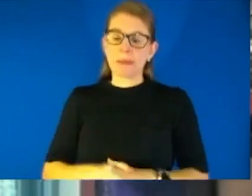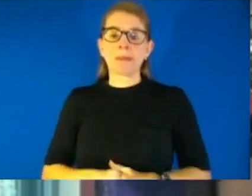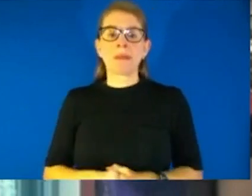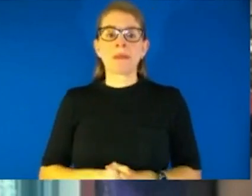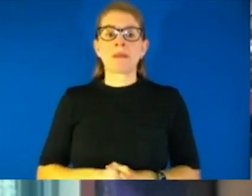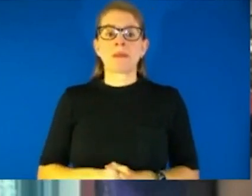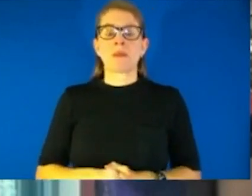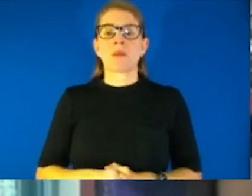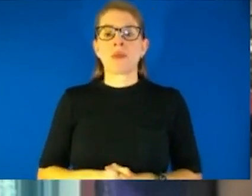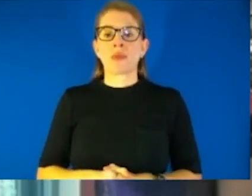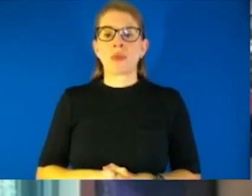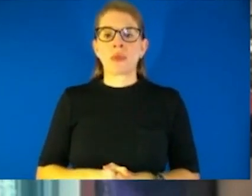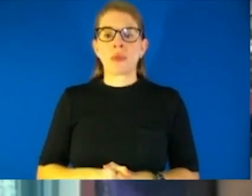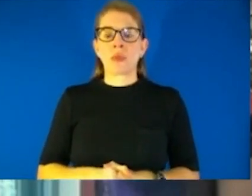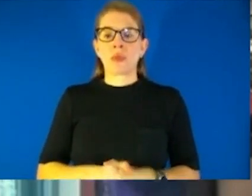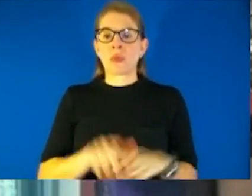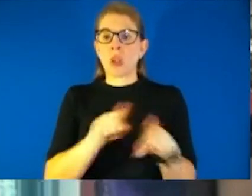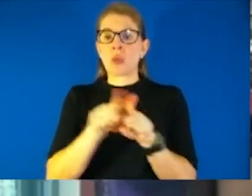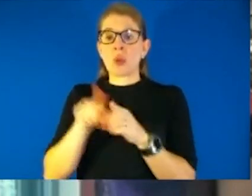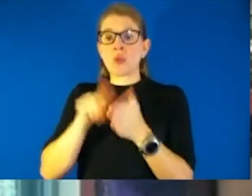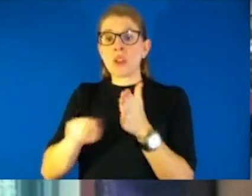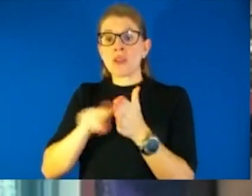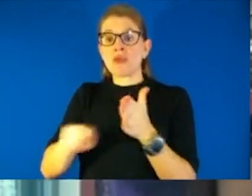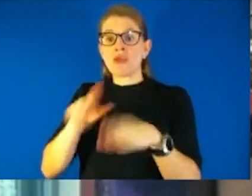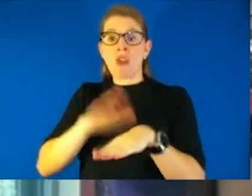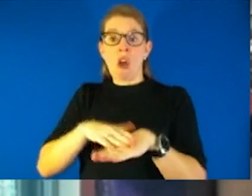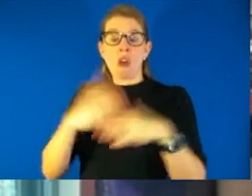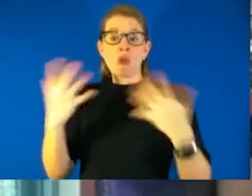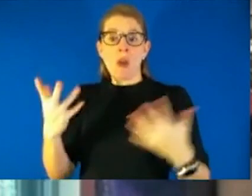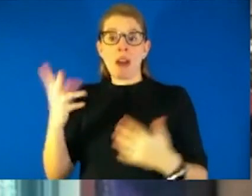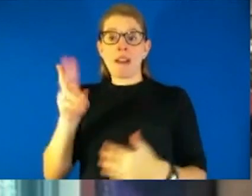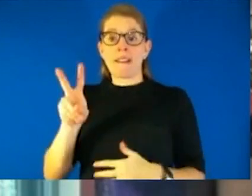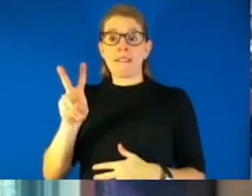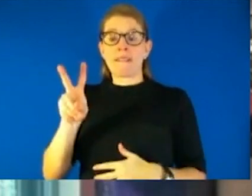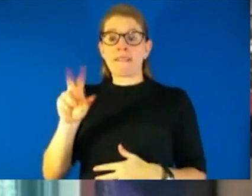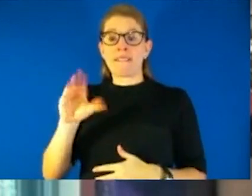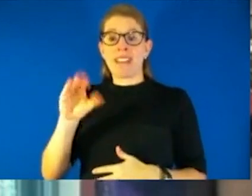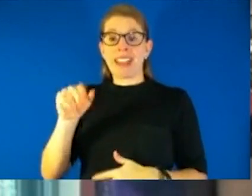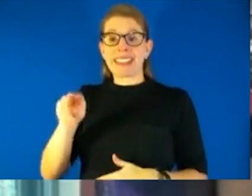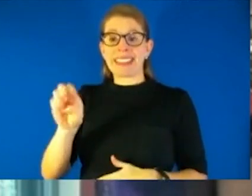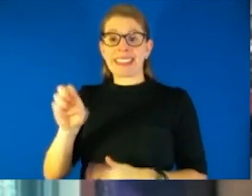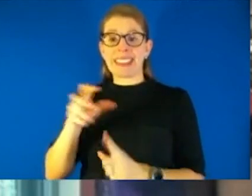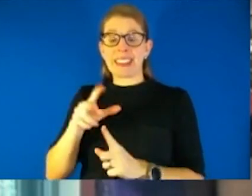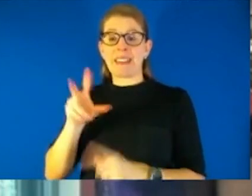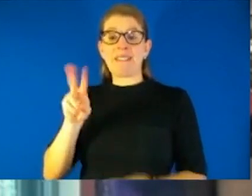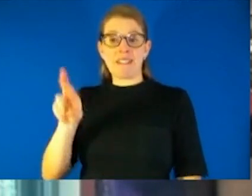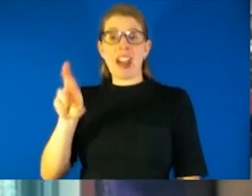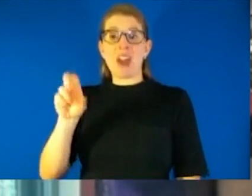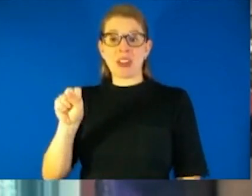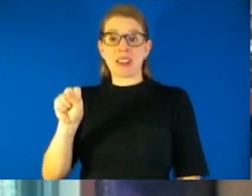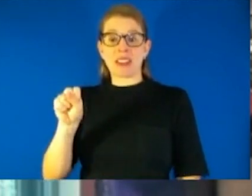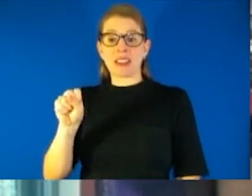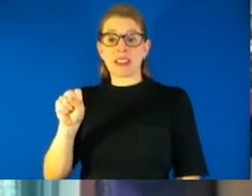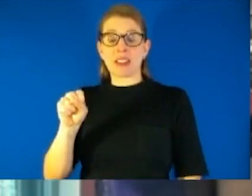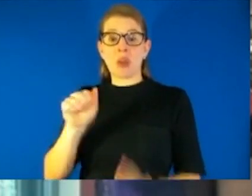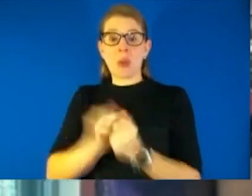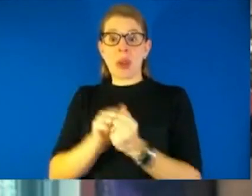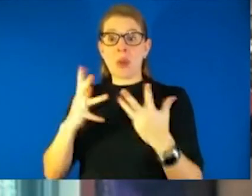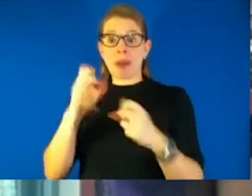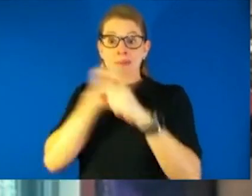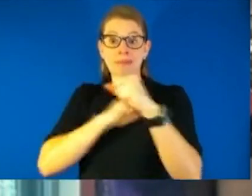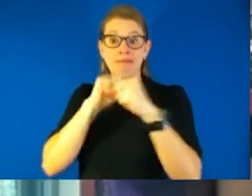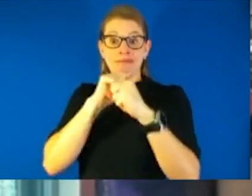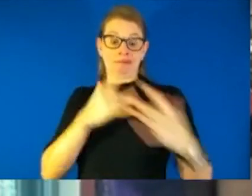also research on vaccine viruses in mosquitoes. There was a concern that